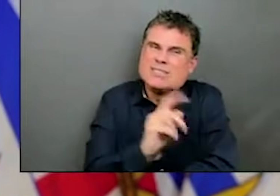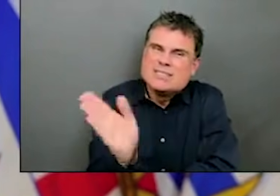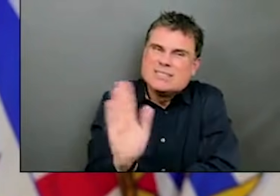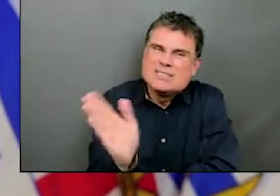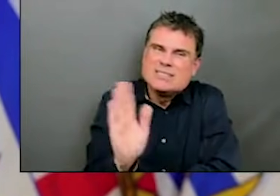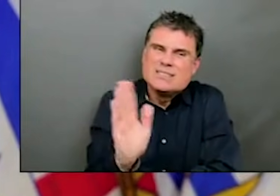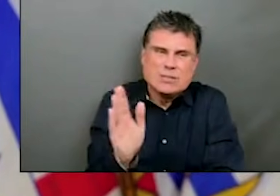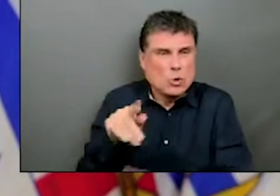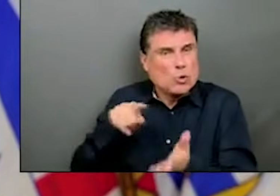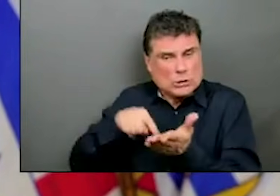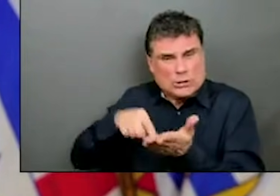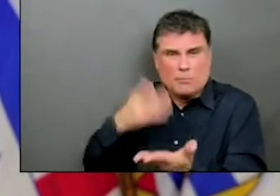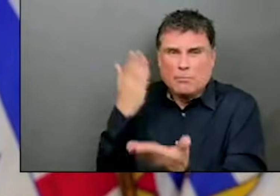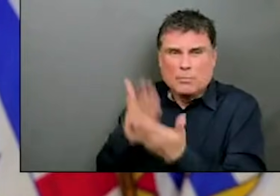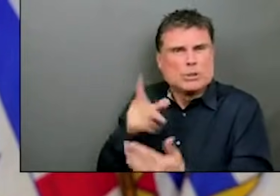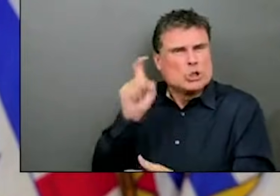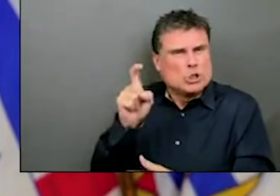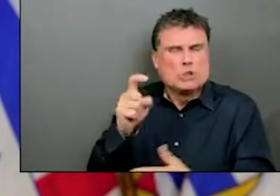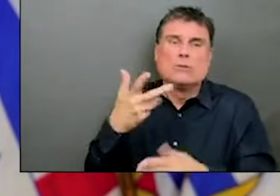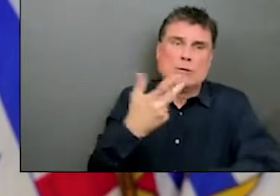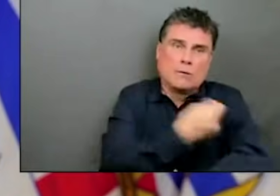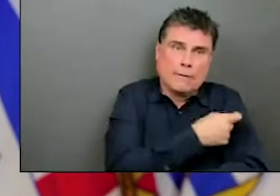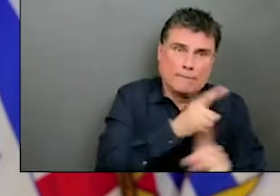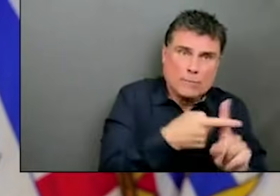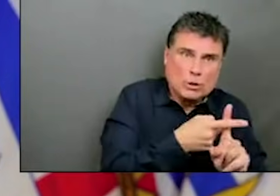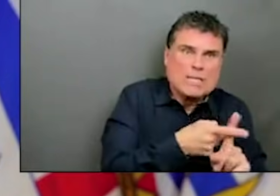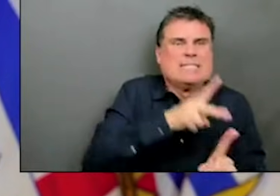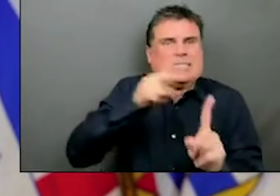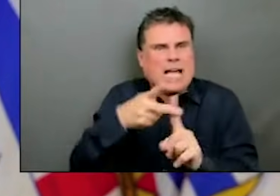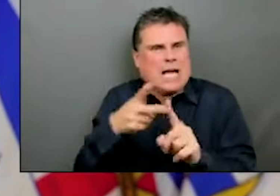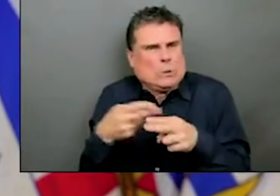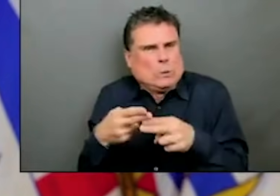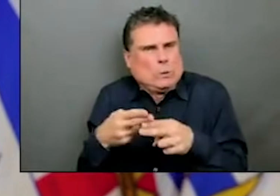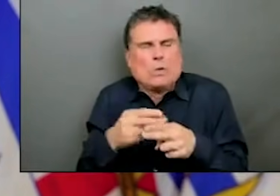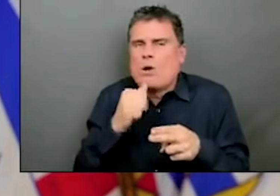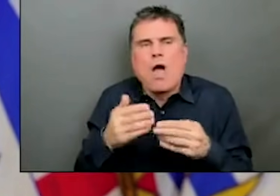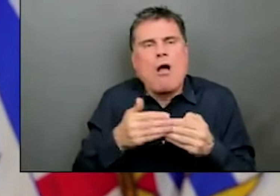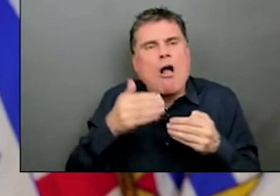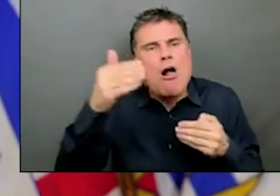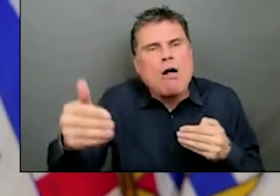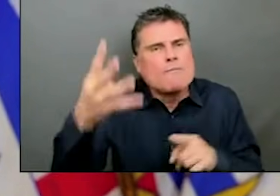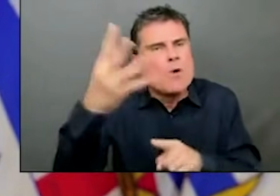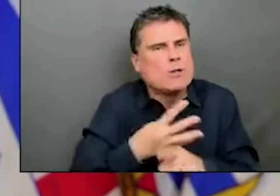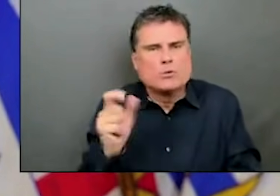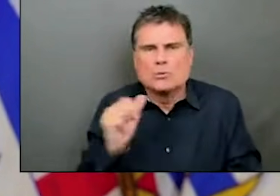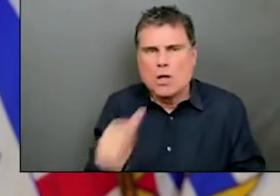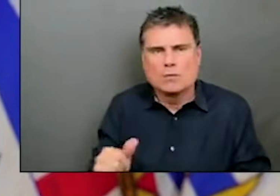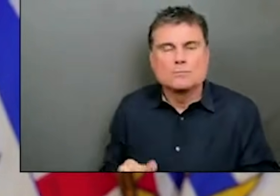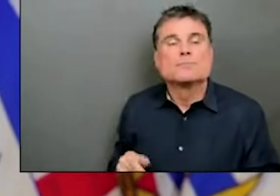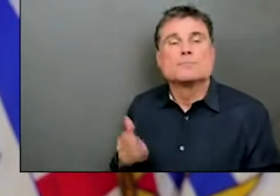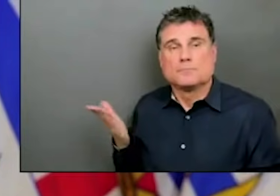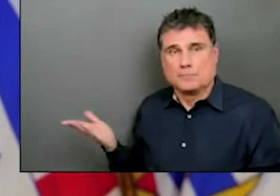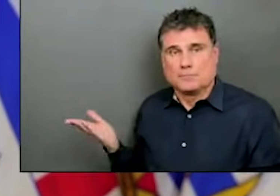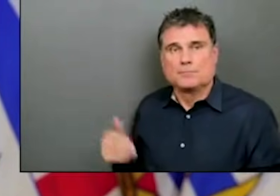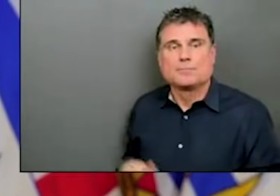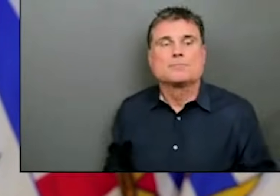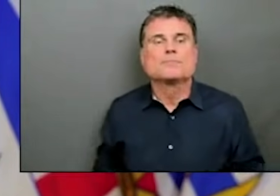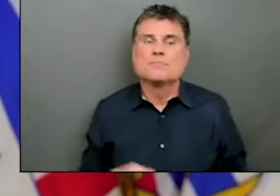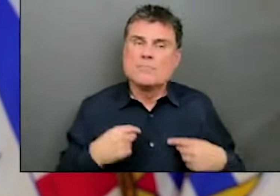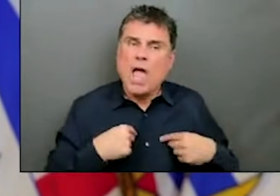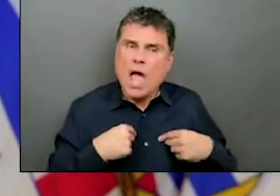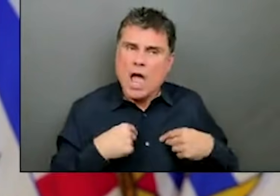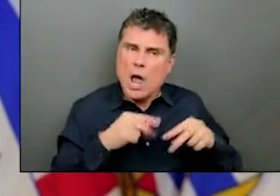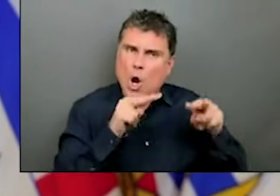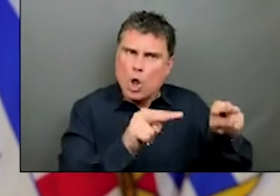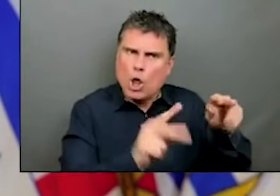really big issue that needs to be addressed? Yeah, so I think I would look at the outbreaks that we've seen in the